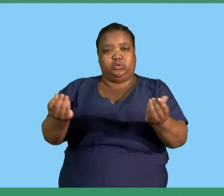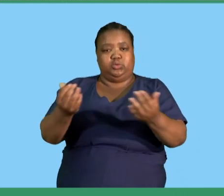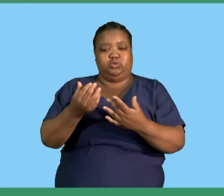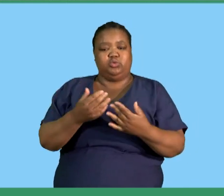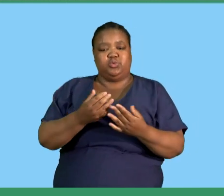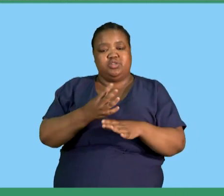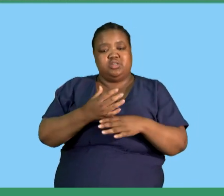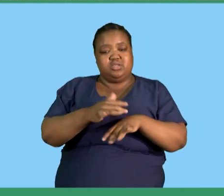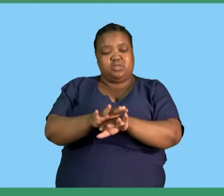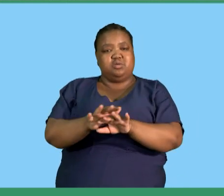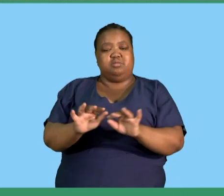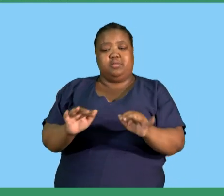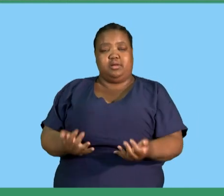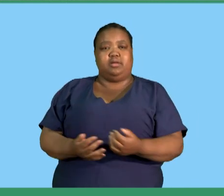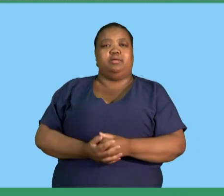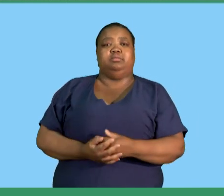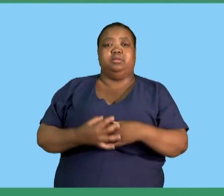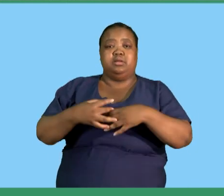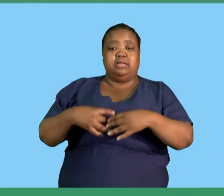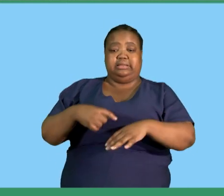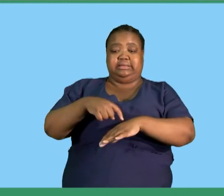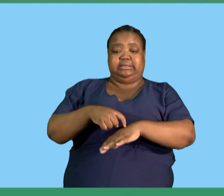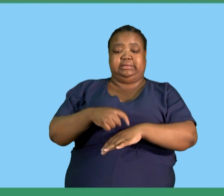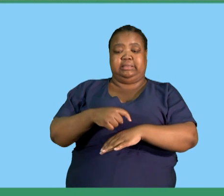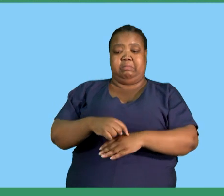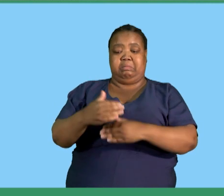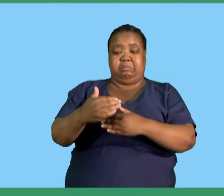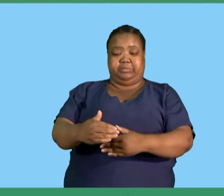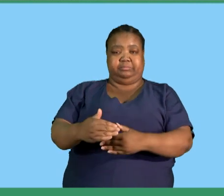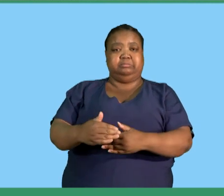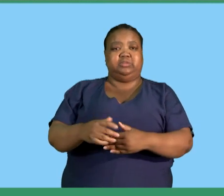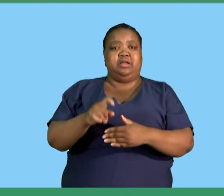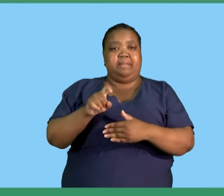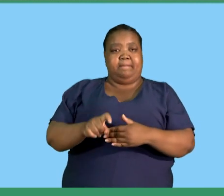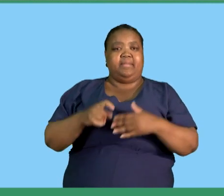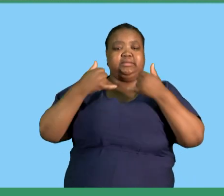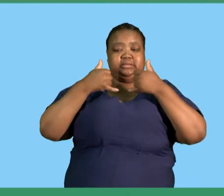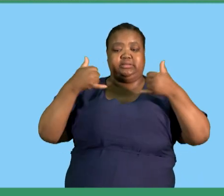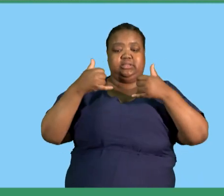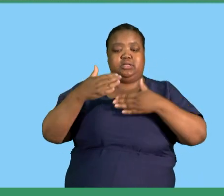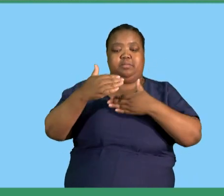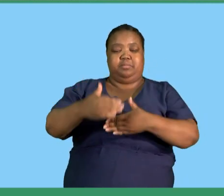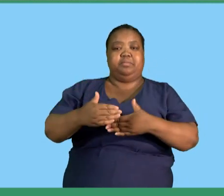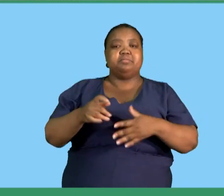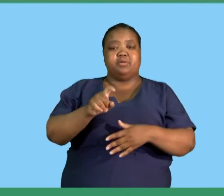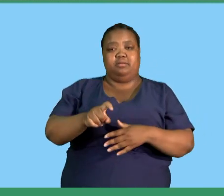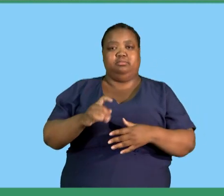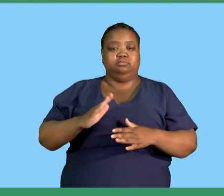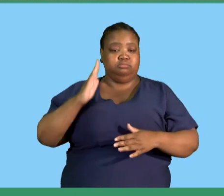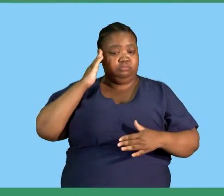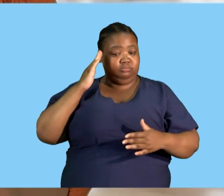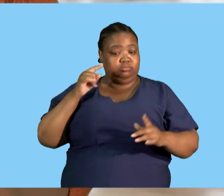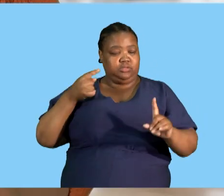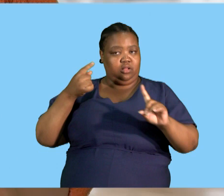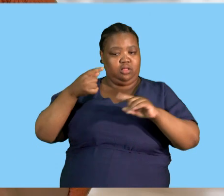to implement the solution? Right, you need to establish a timeline for the implementation, and you need to set the deadlines to say by this